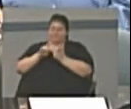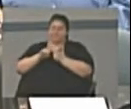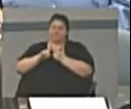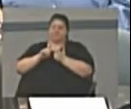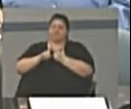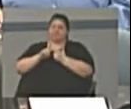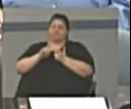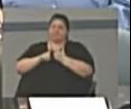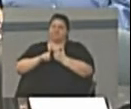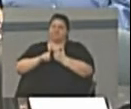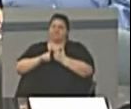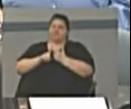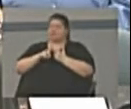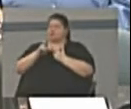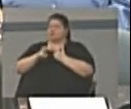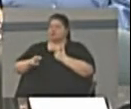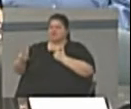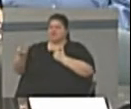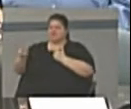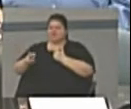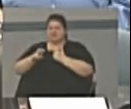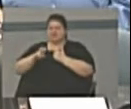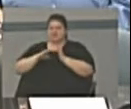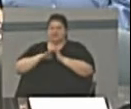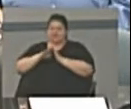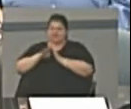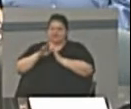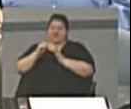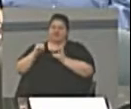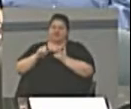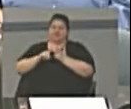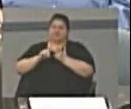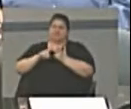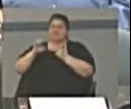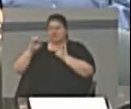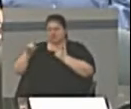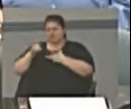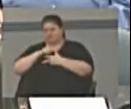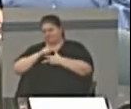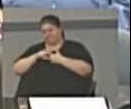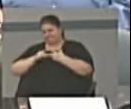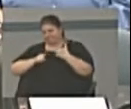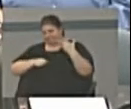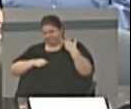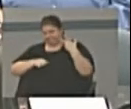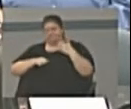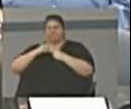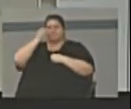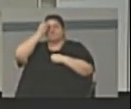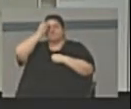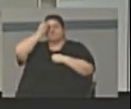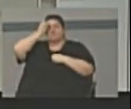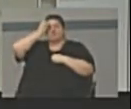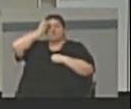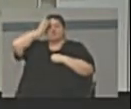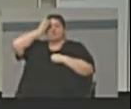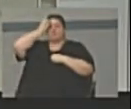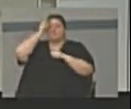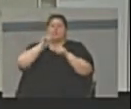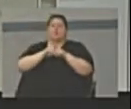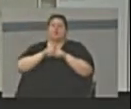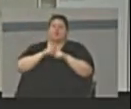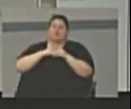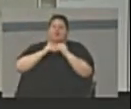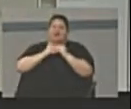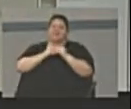base, transit-oriented development, as well as education. But we also have guidance from the state,